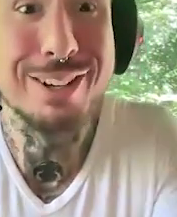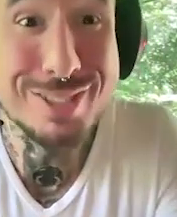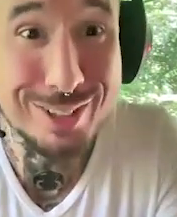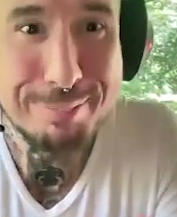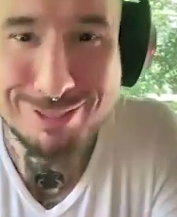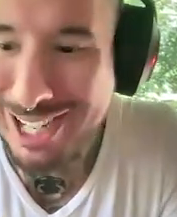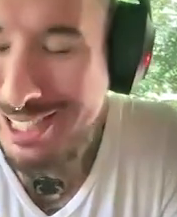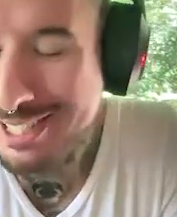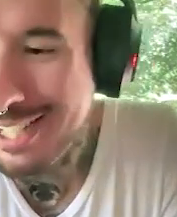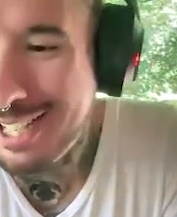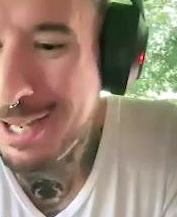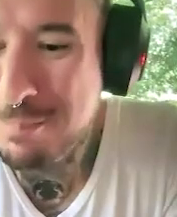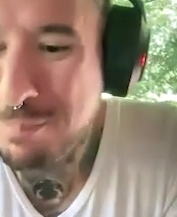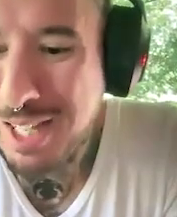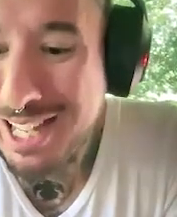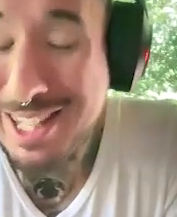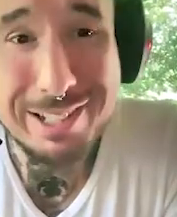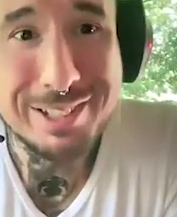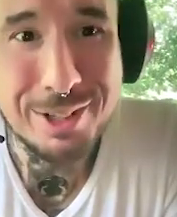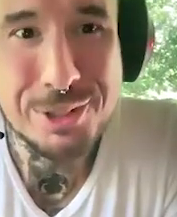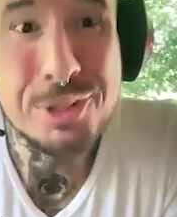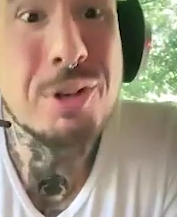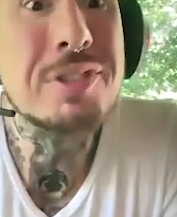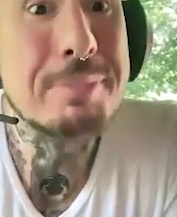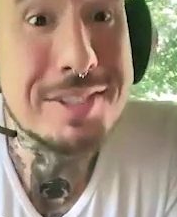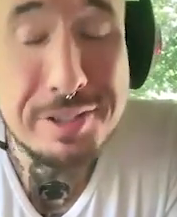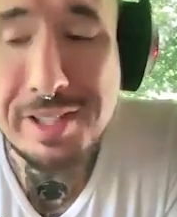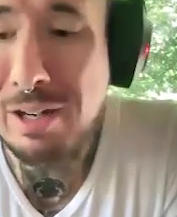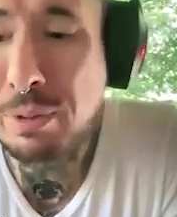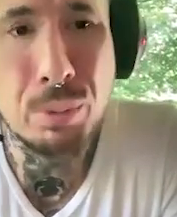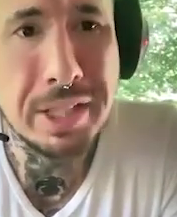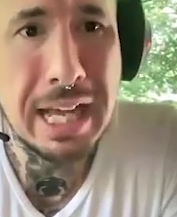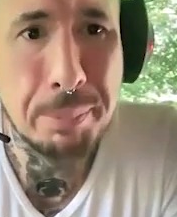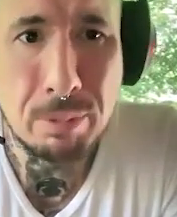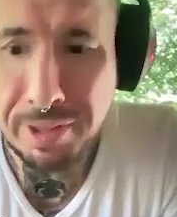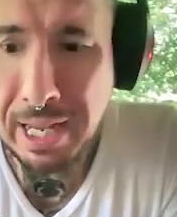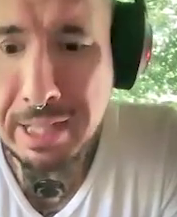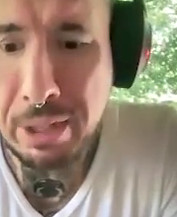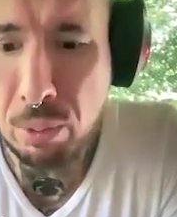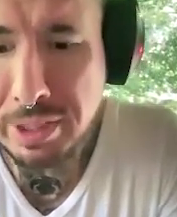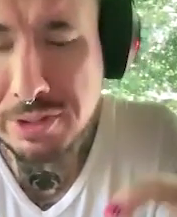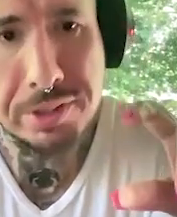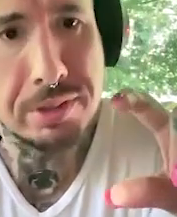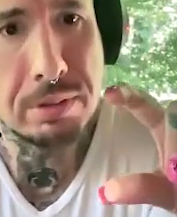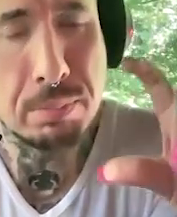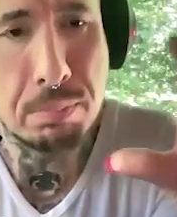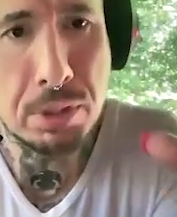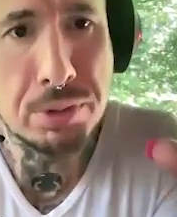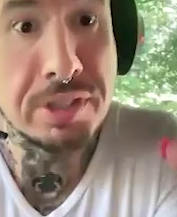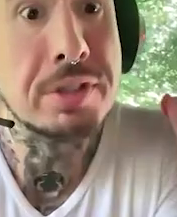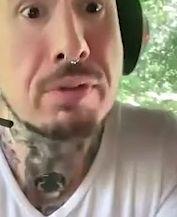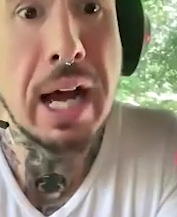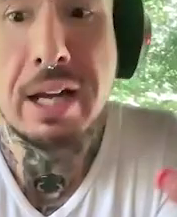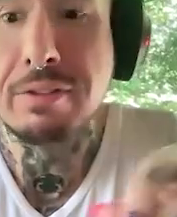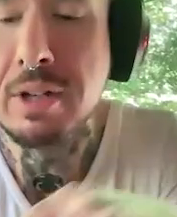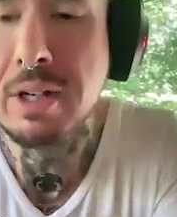a lack of sleep, right? And that, so certain substances really, really helped me with that. Not only just